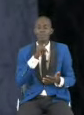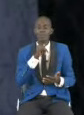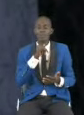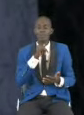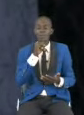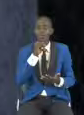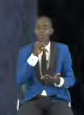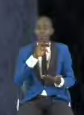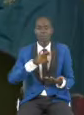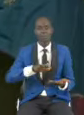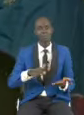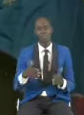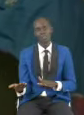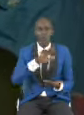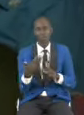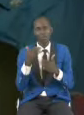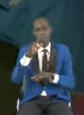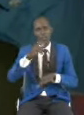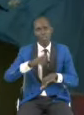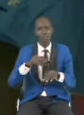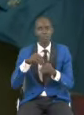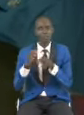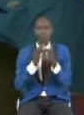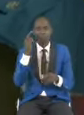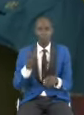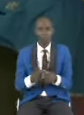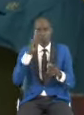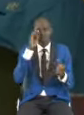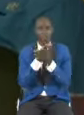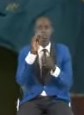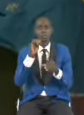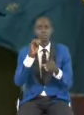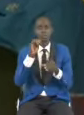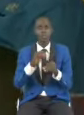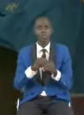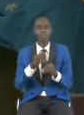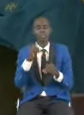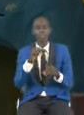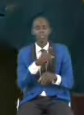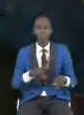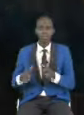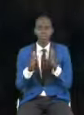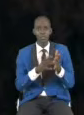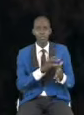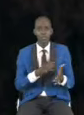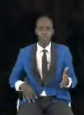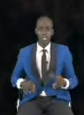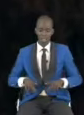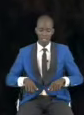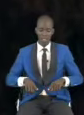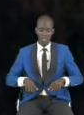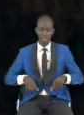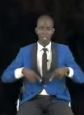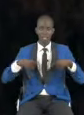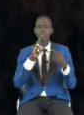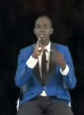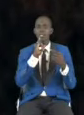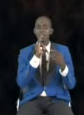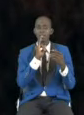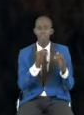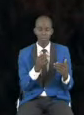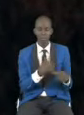die before your time. Believe on the Lord Jesus Christ. Life is available for you.